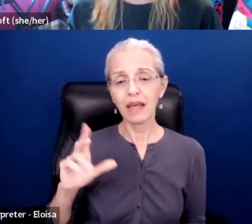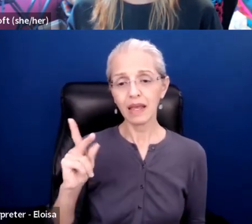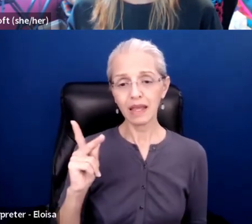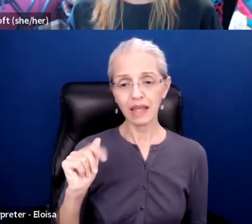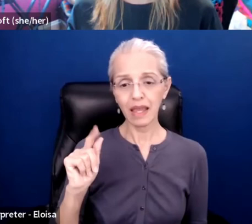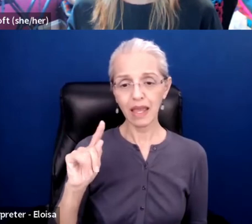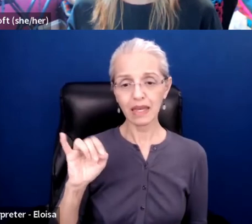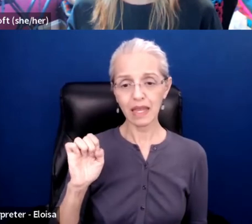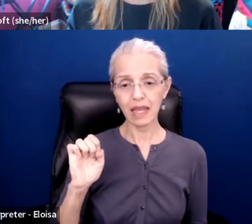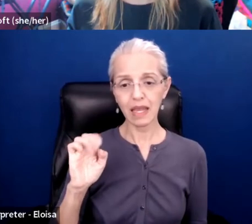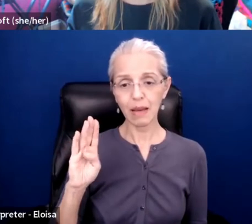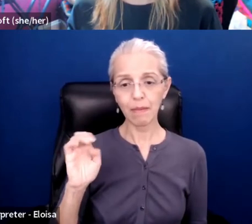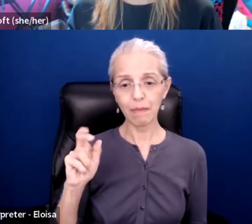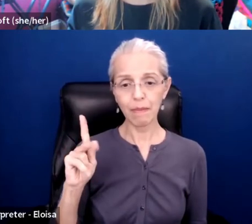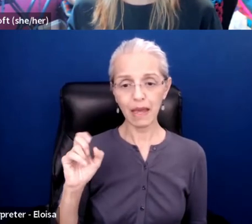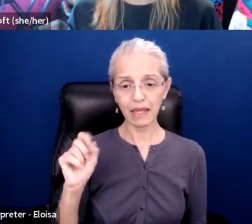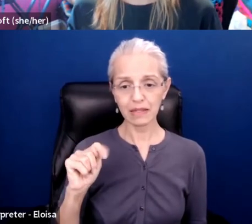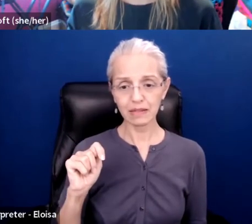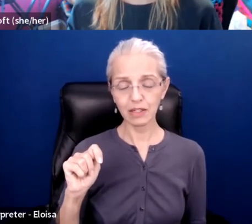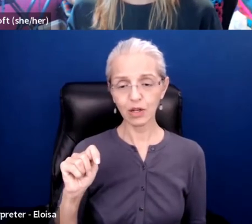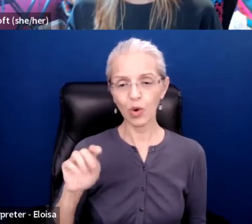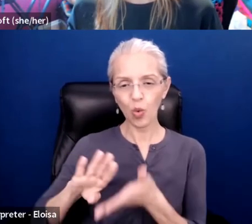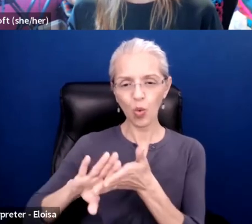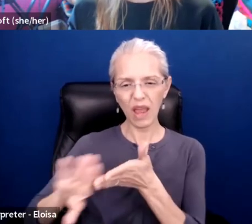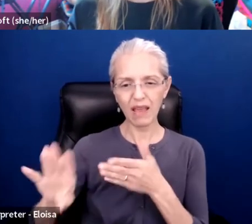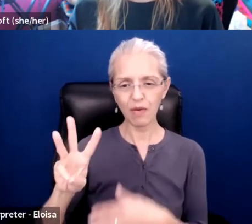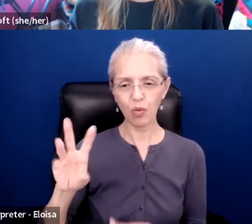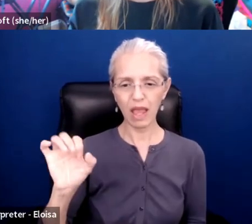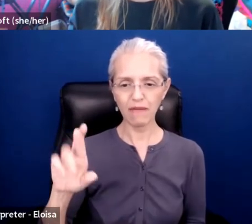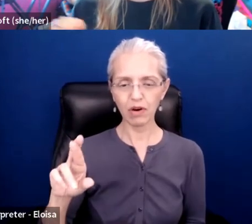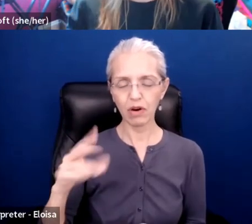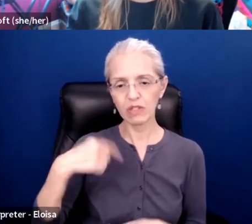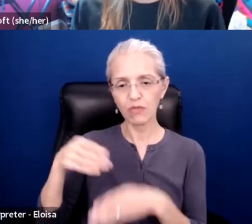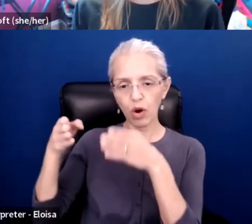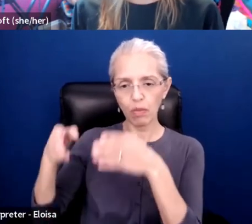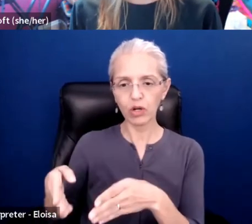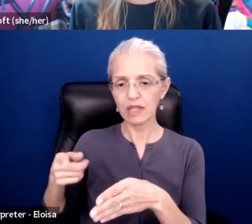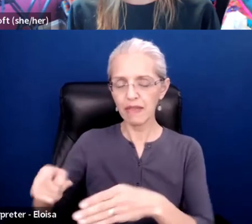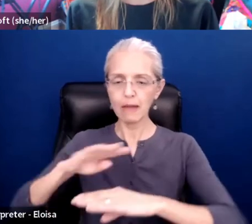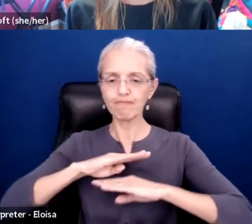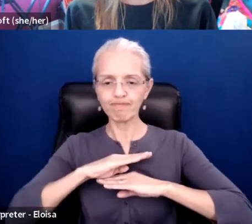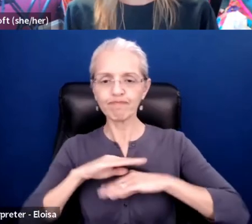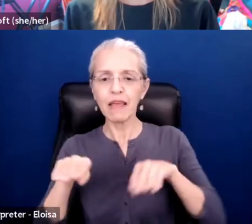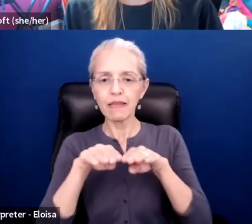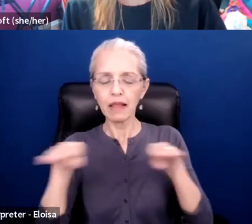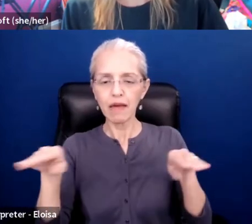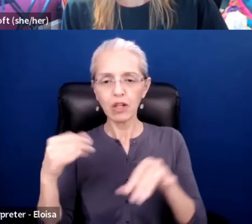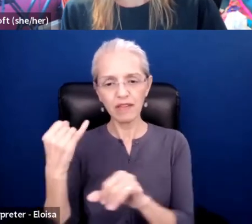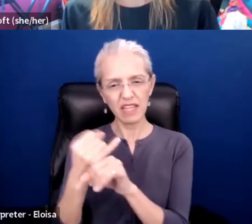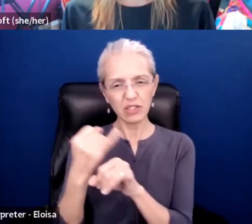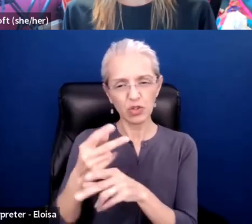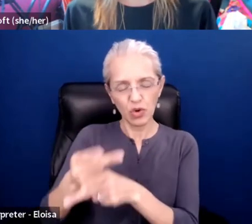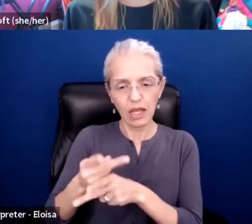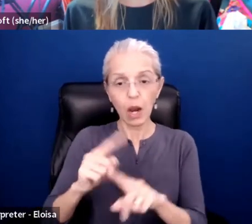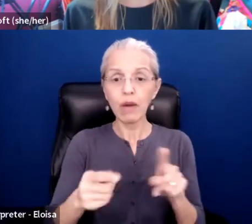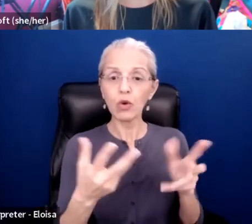about, a person that met the level of institutional care and really just wanted to take the money